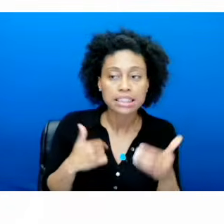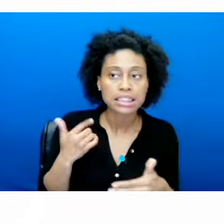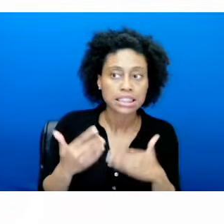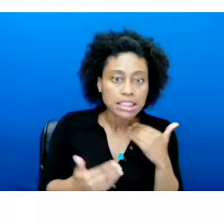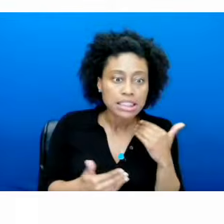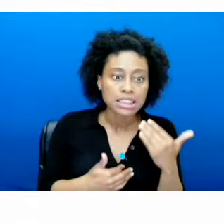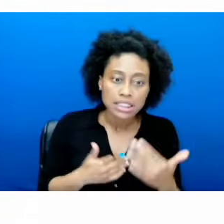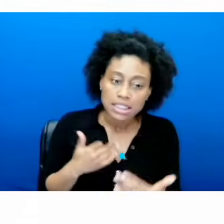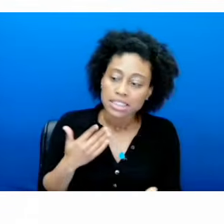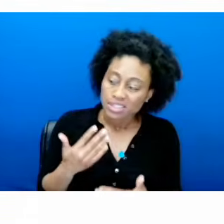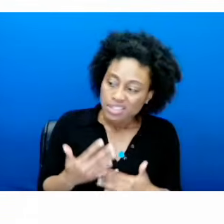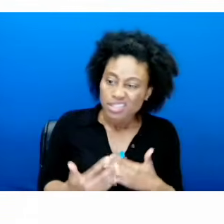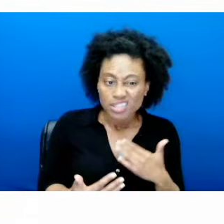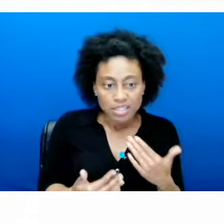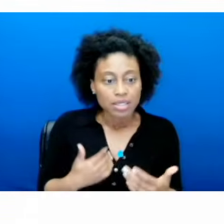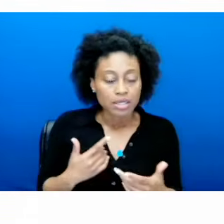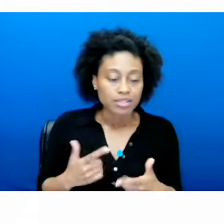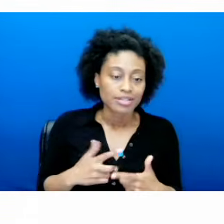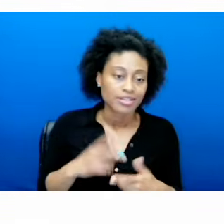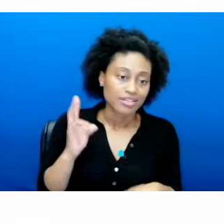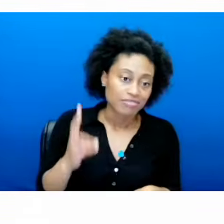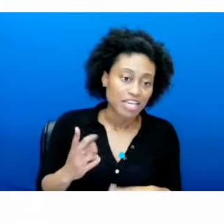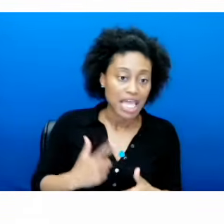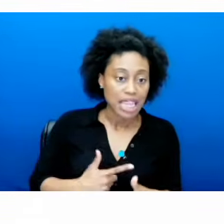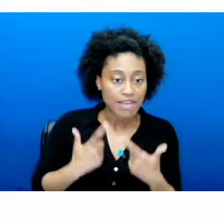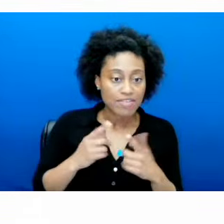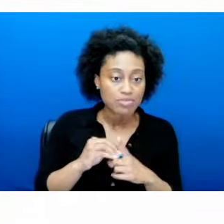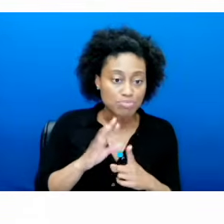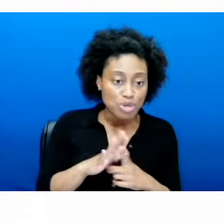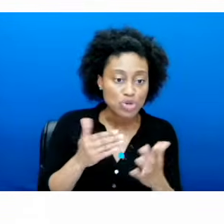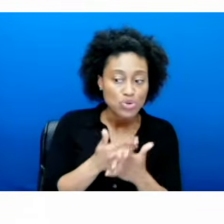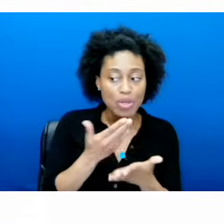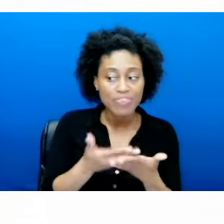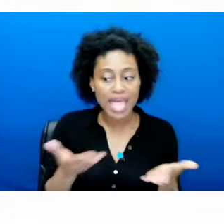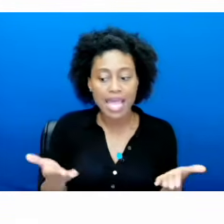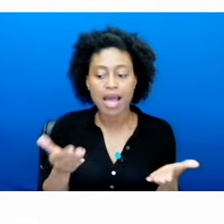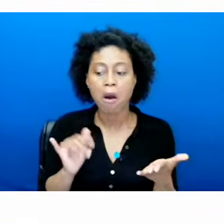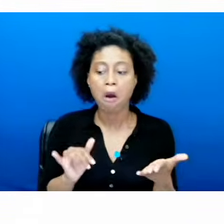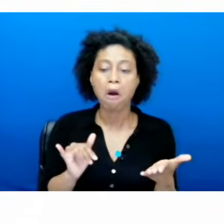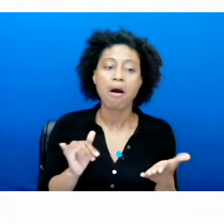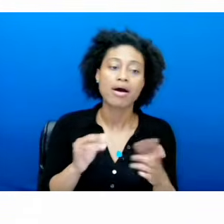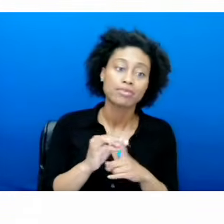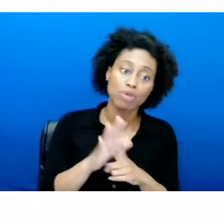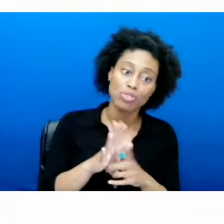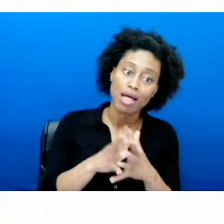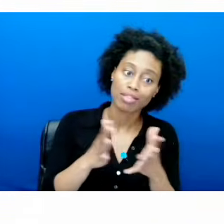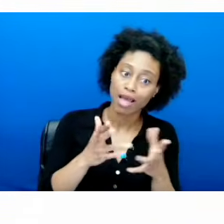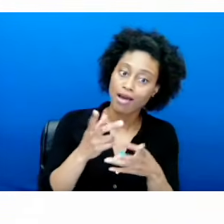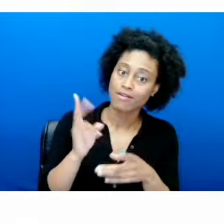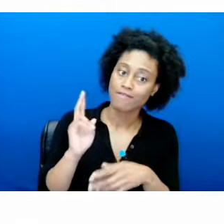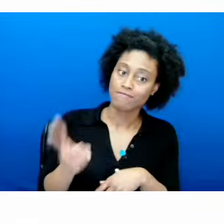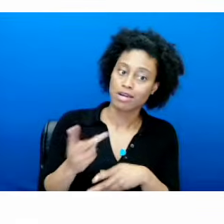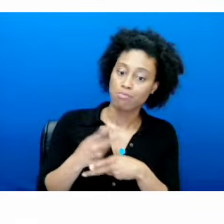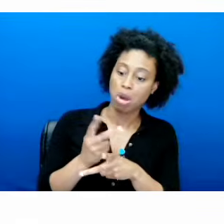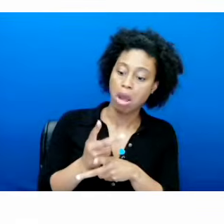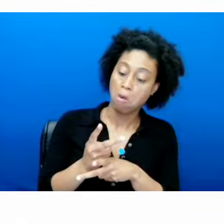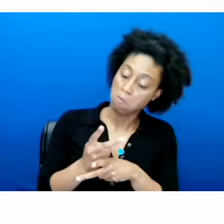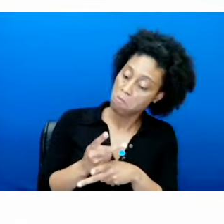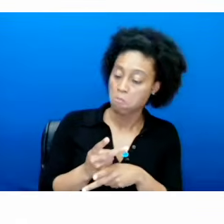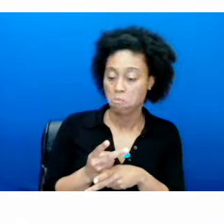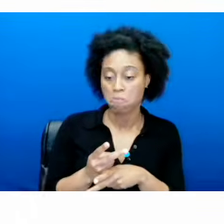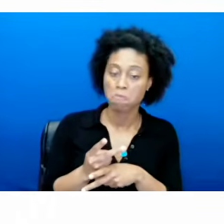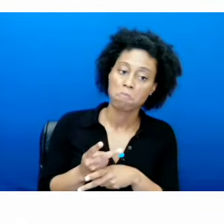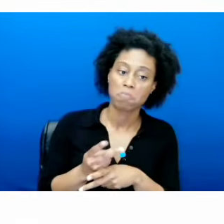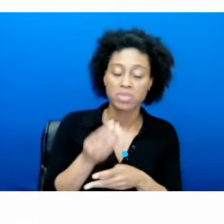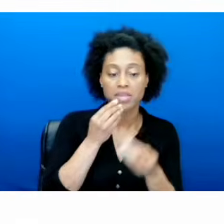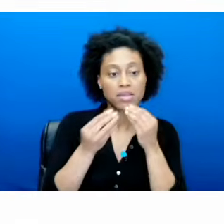more into vegan living and getting exposed to new things, I got exposed to a lot of vegan products and I started eating a lot